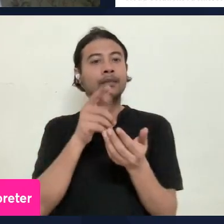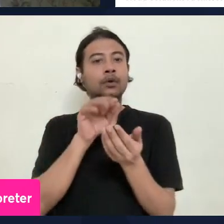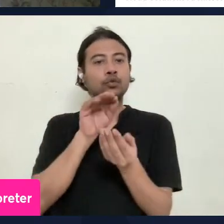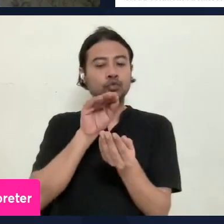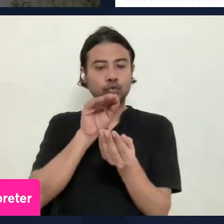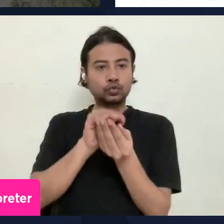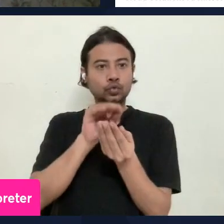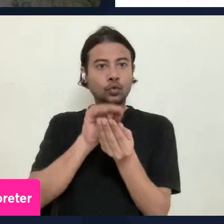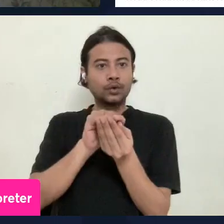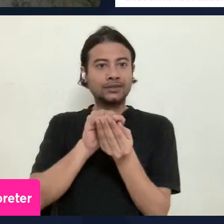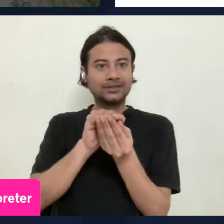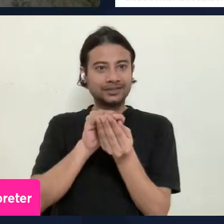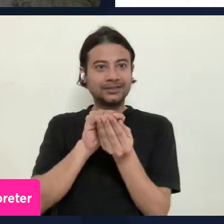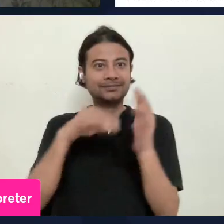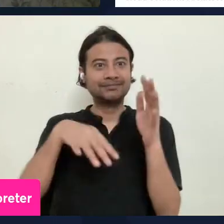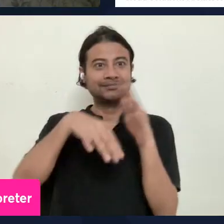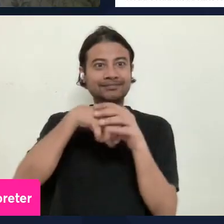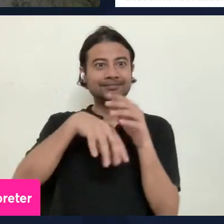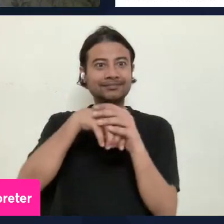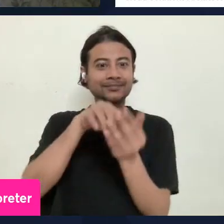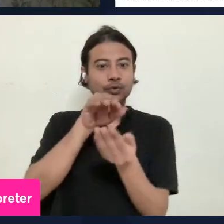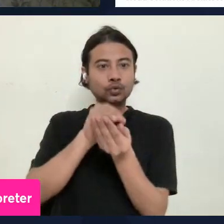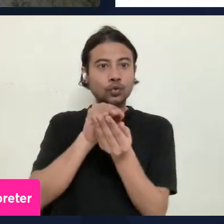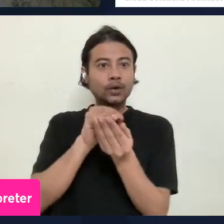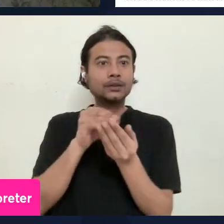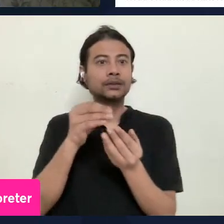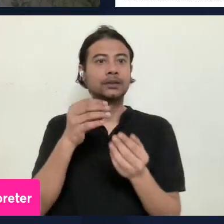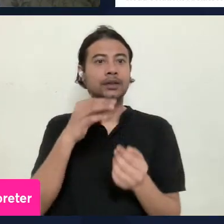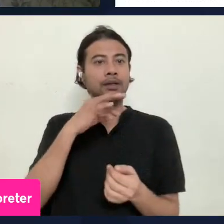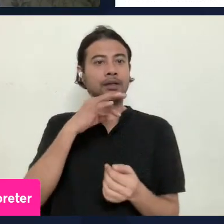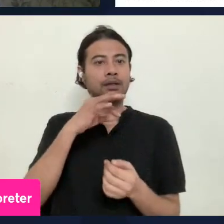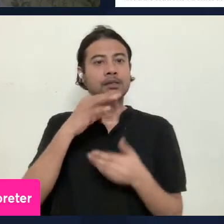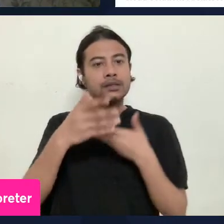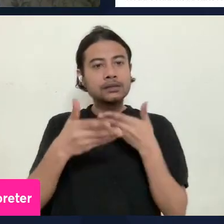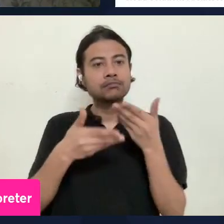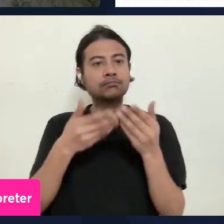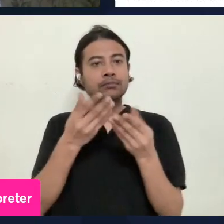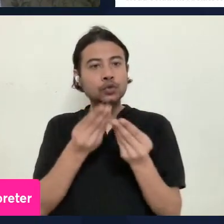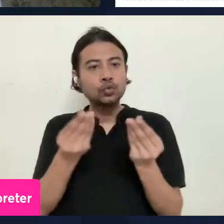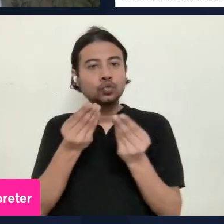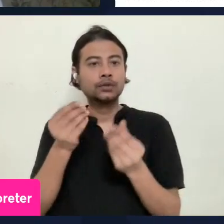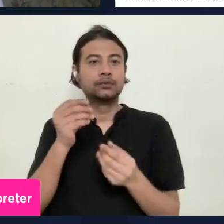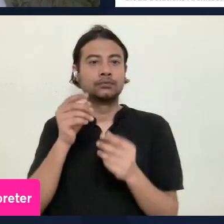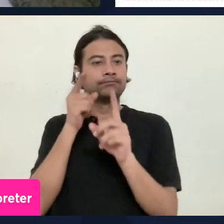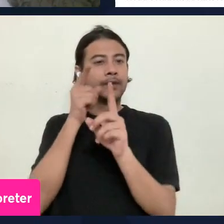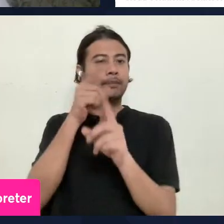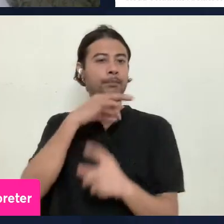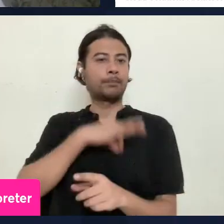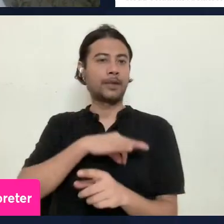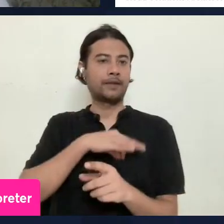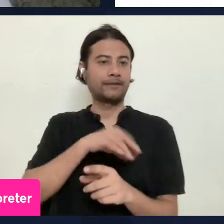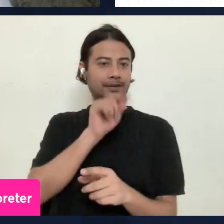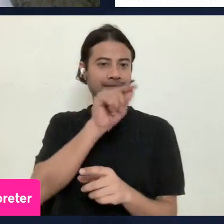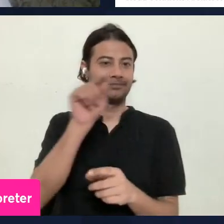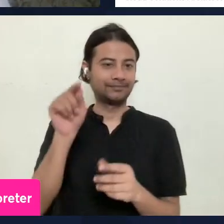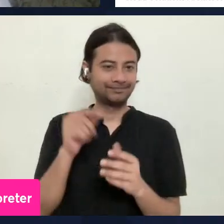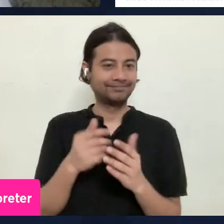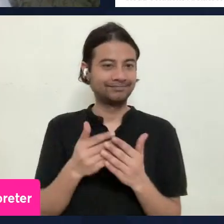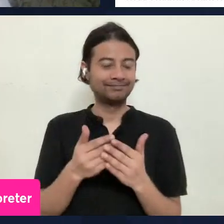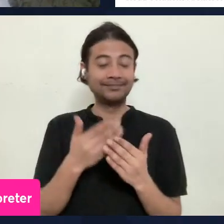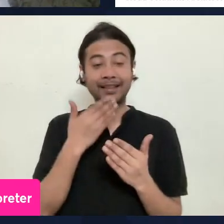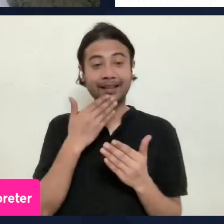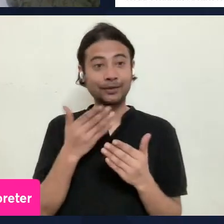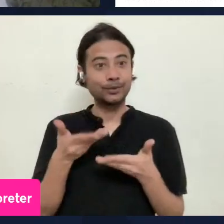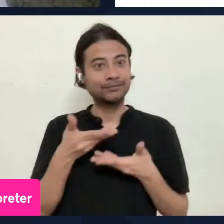focuses, to the benefits of their solutions. So thanks for having me back. Absolutely. It's all my pleasure, and